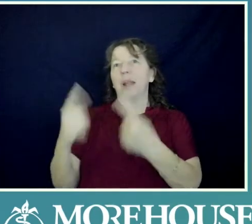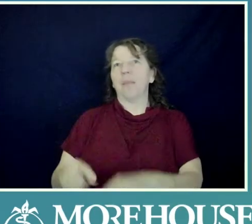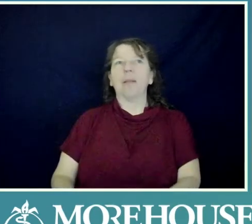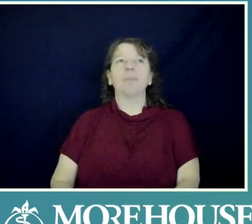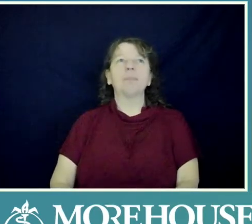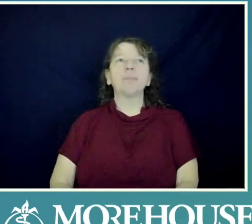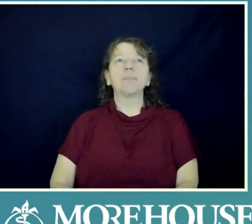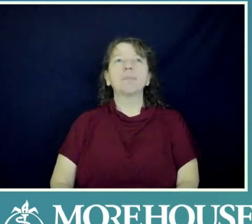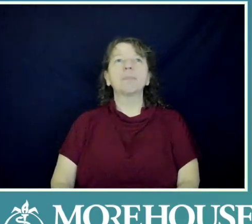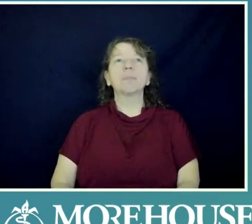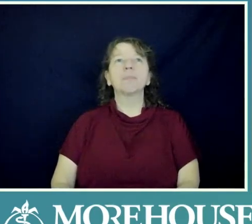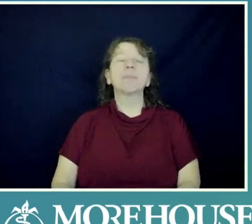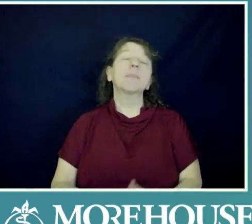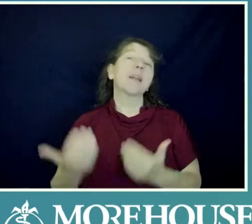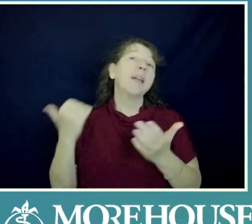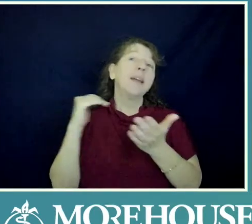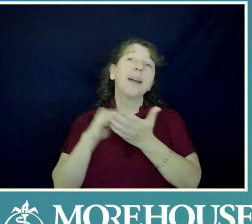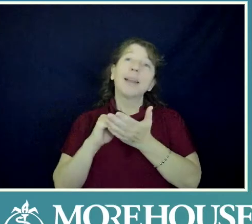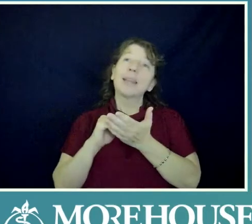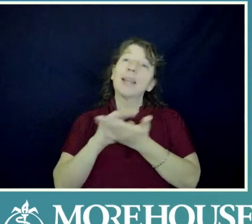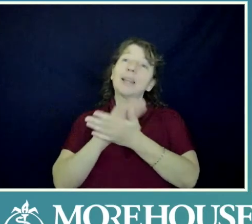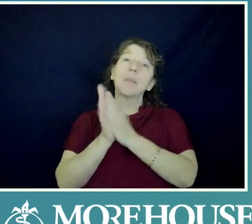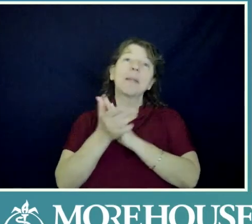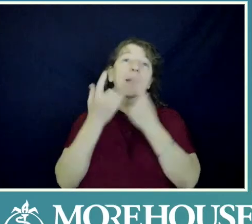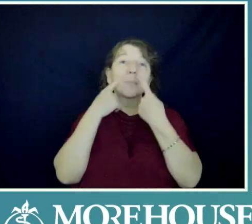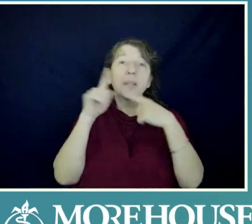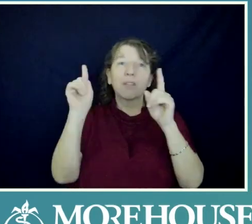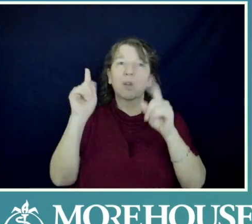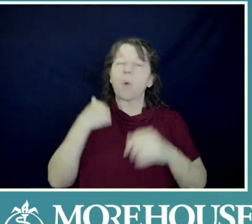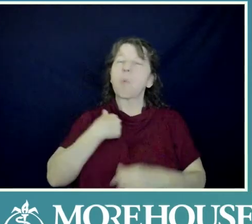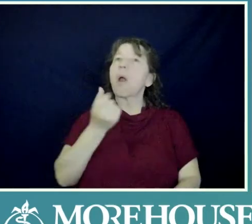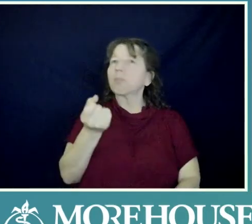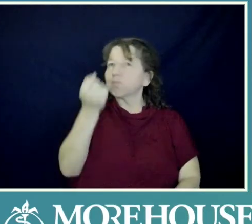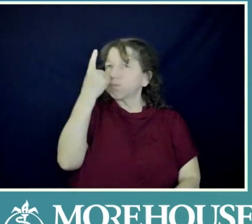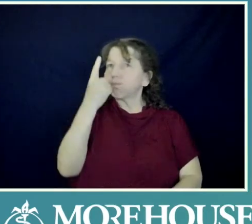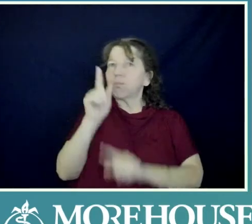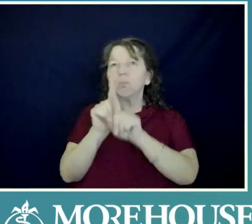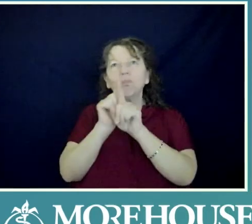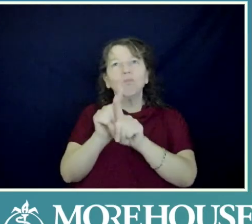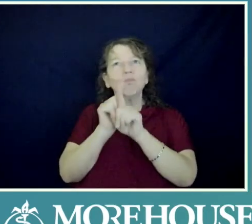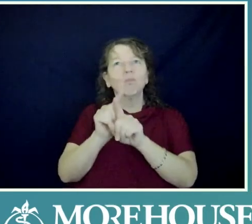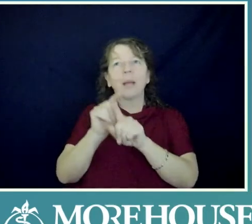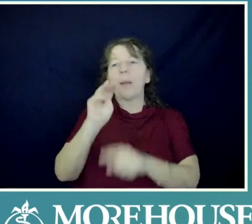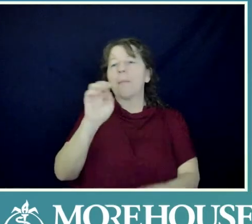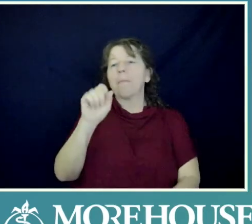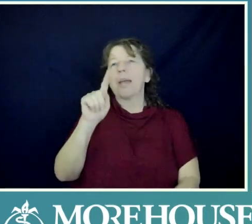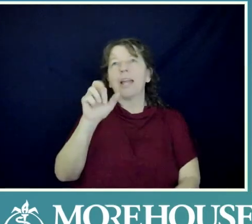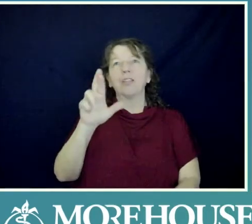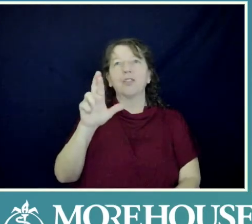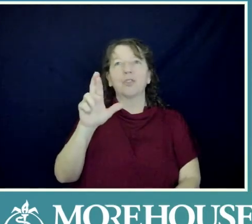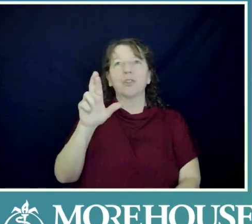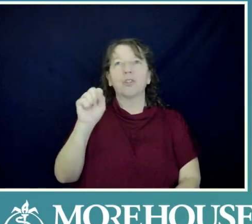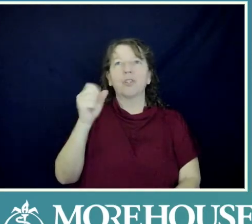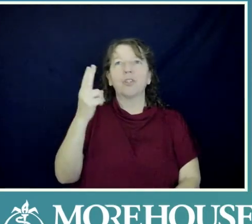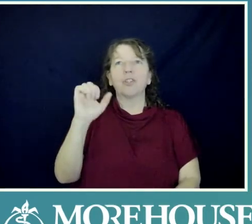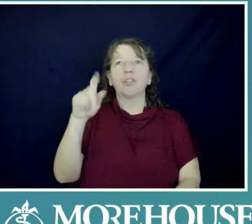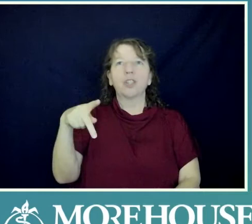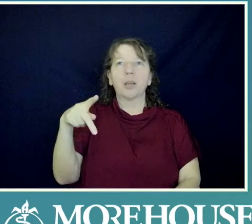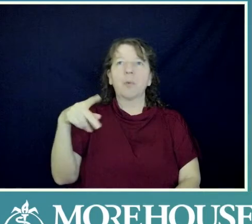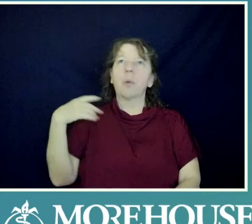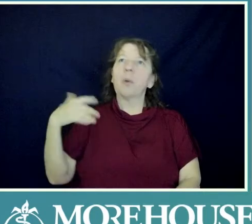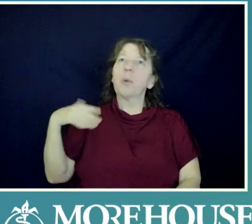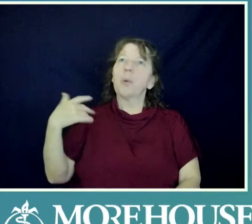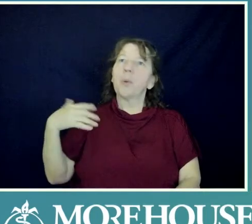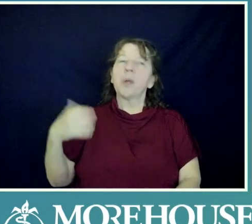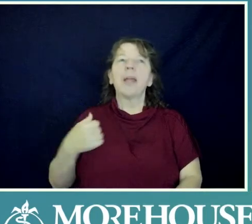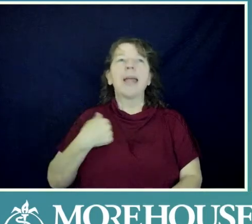Again, in order to be successful, we know that mentorship is key. And we make sure that